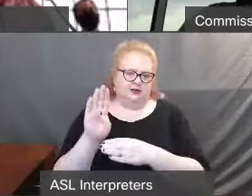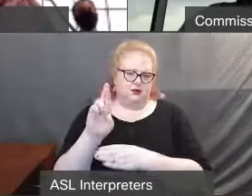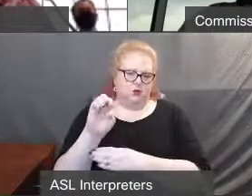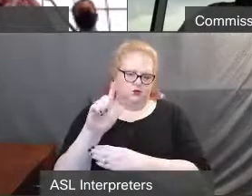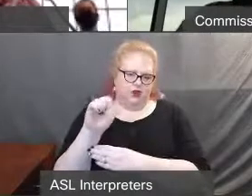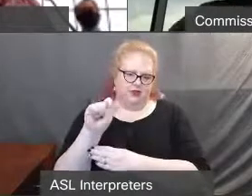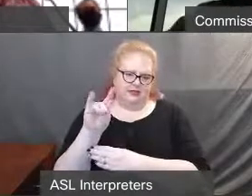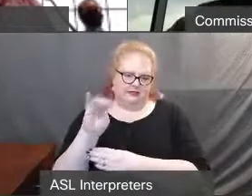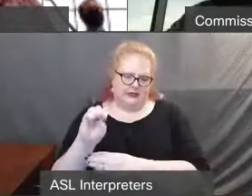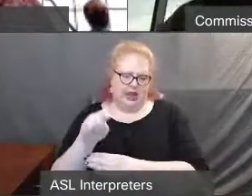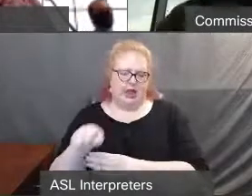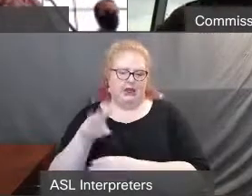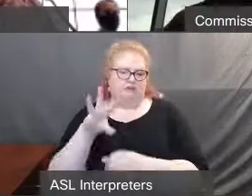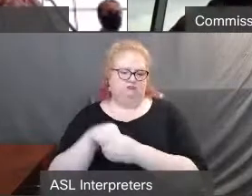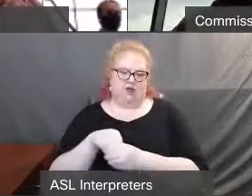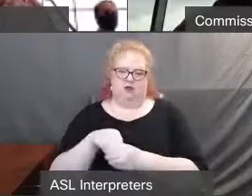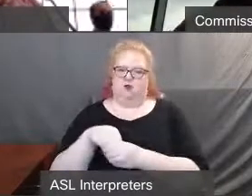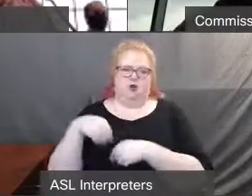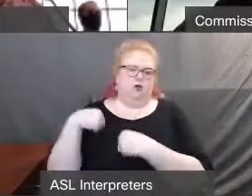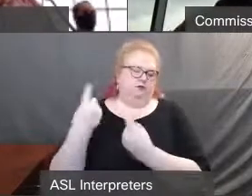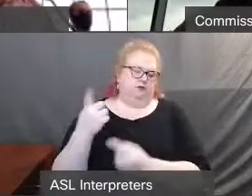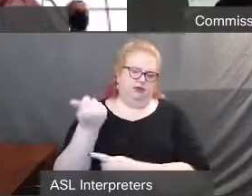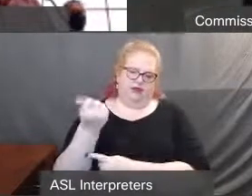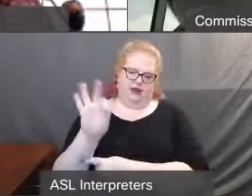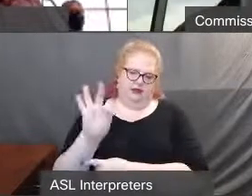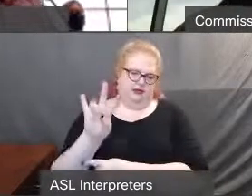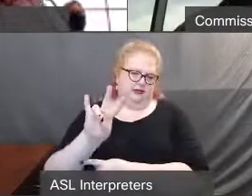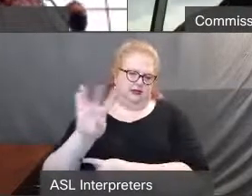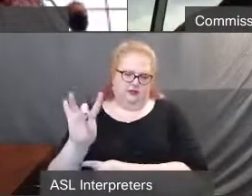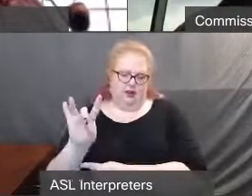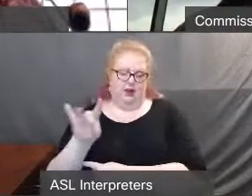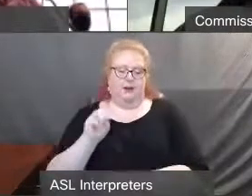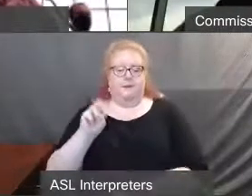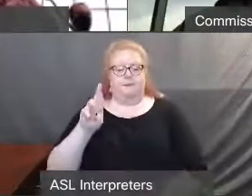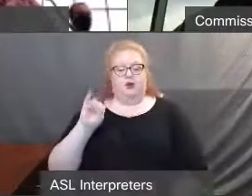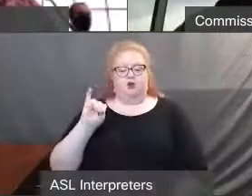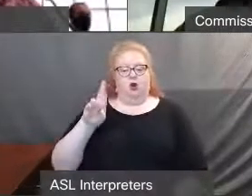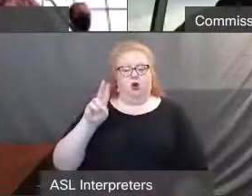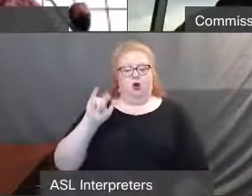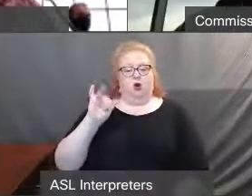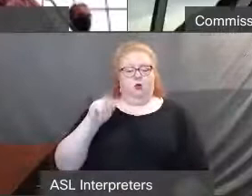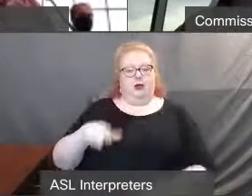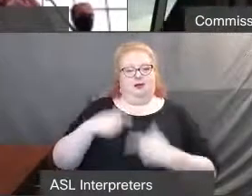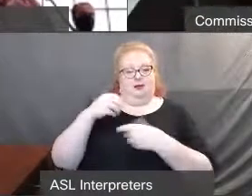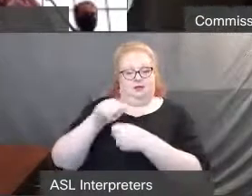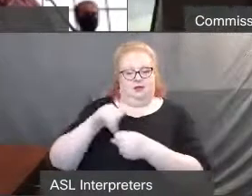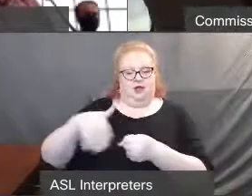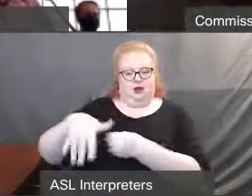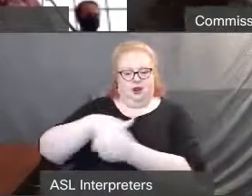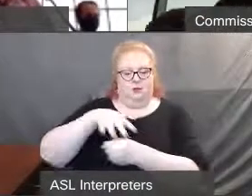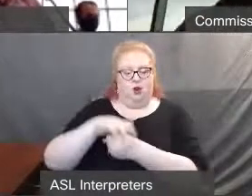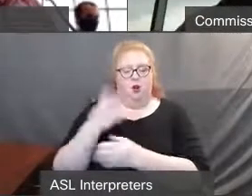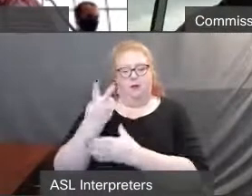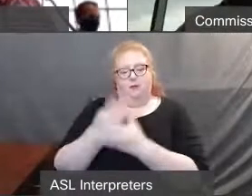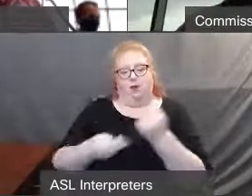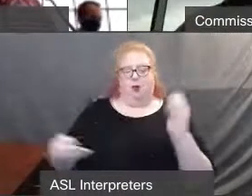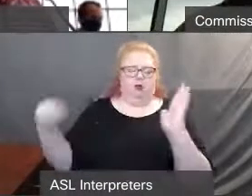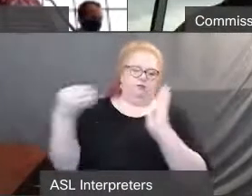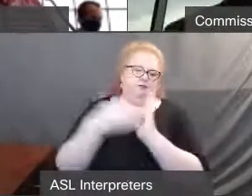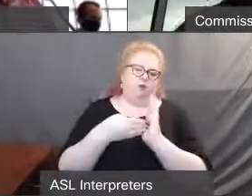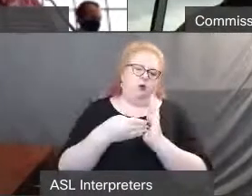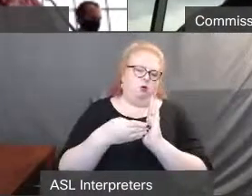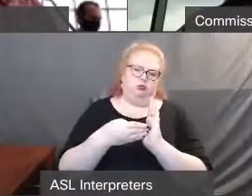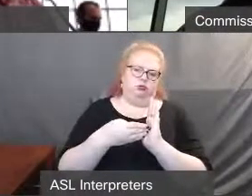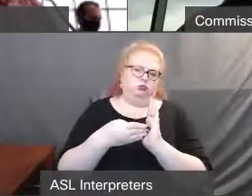since 1978. Mr. Irwin lives in the neighborhood. Both of these people opposed vehemently